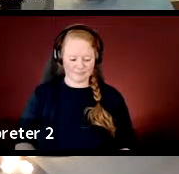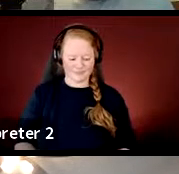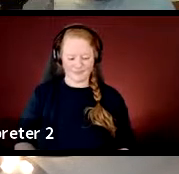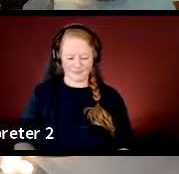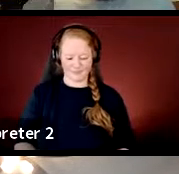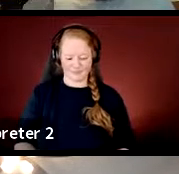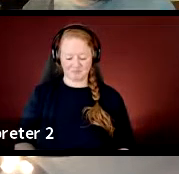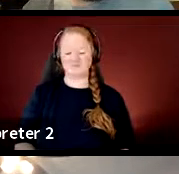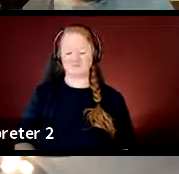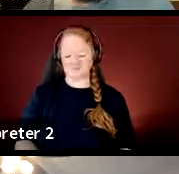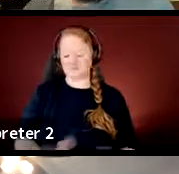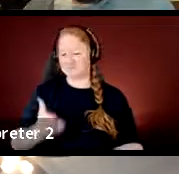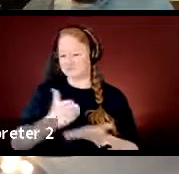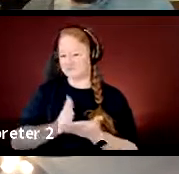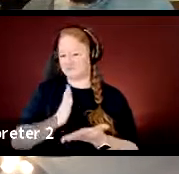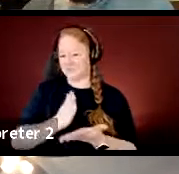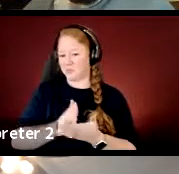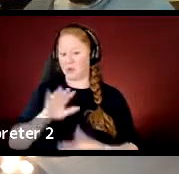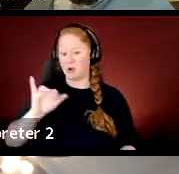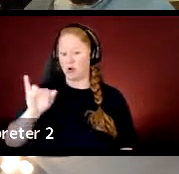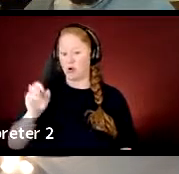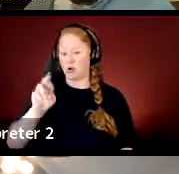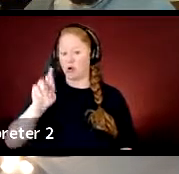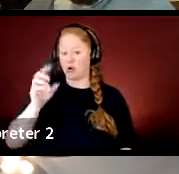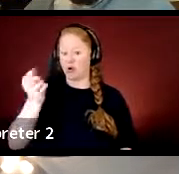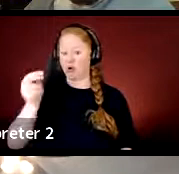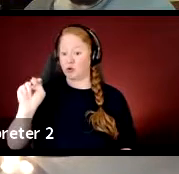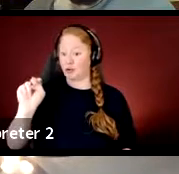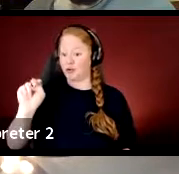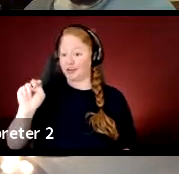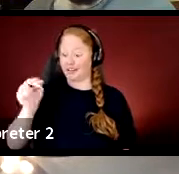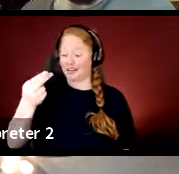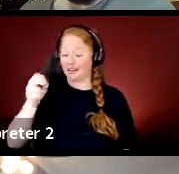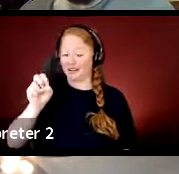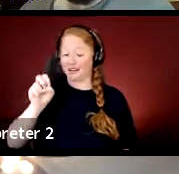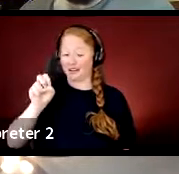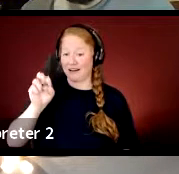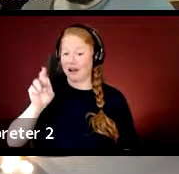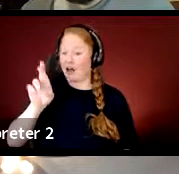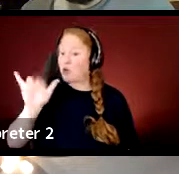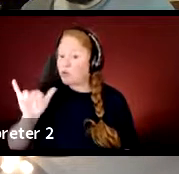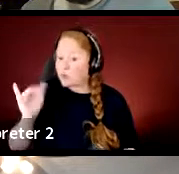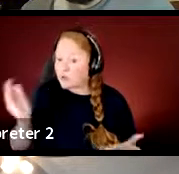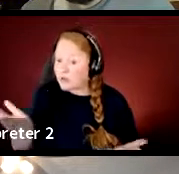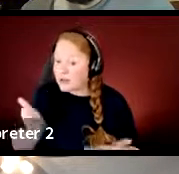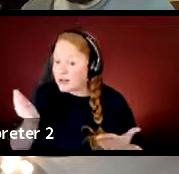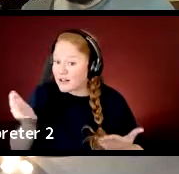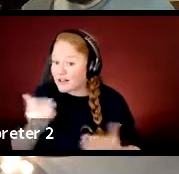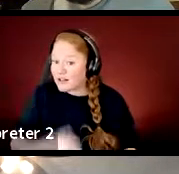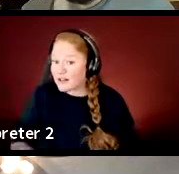All right. Is Jordan Henry with us? Jordan?